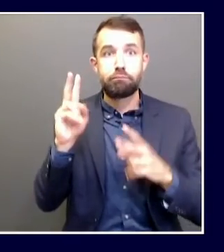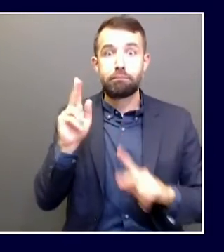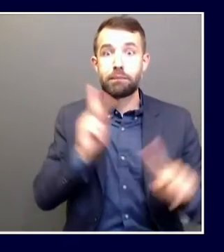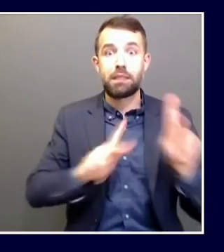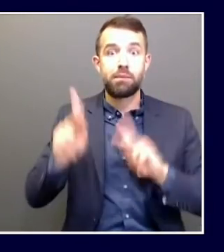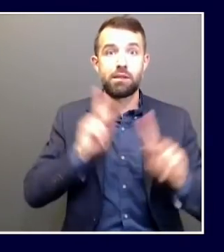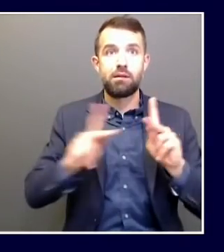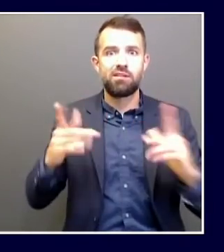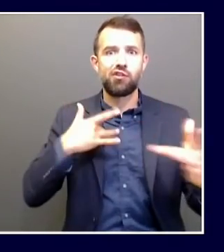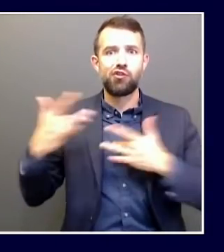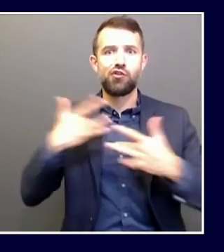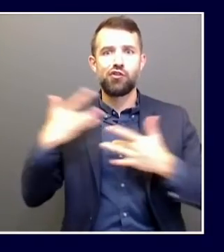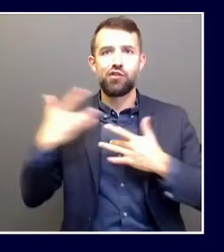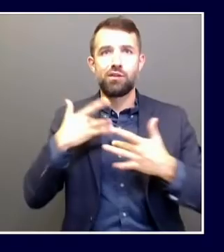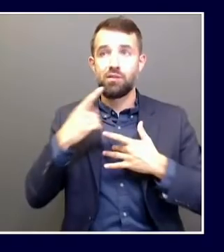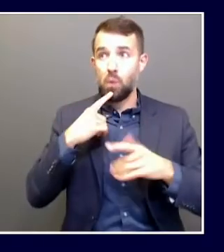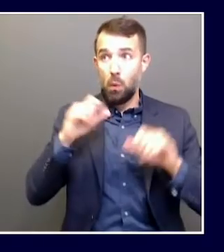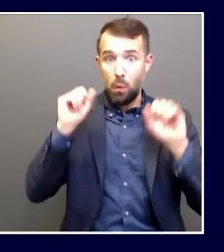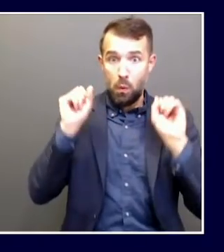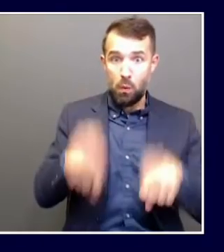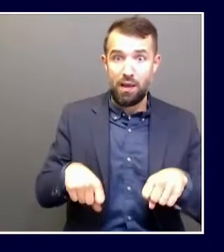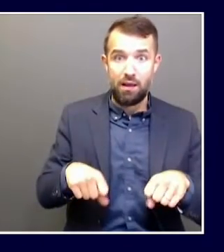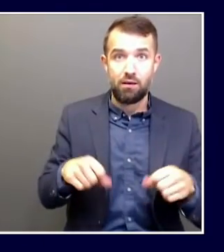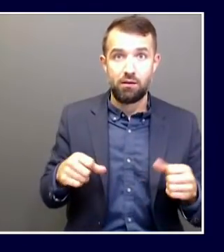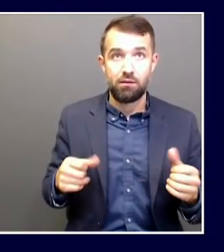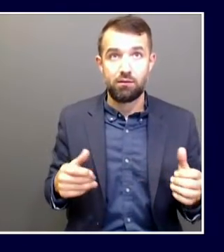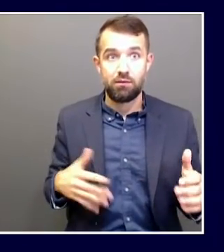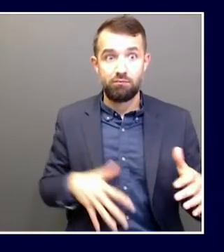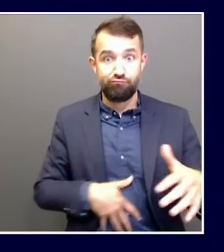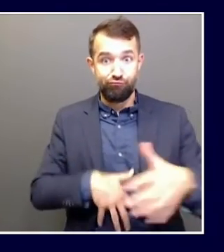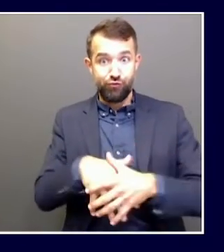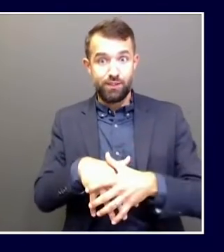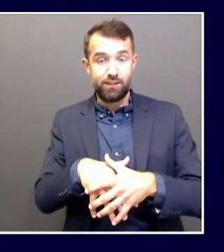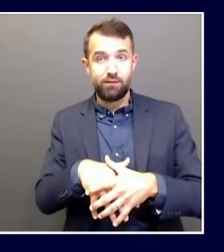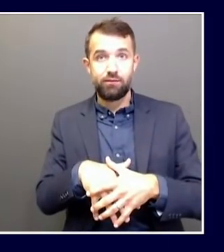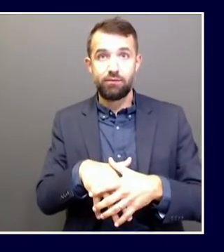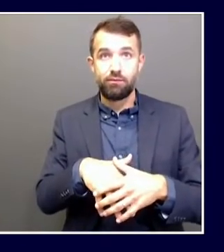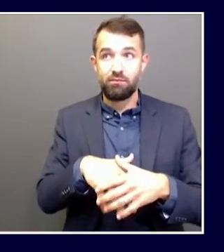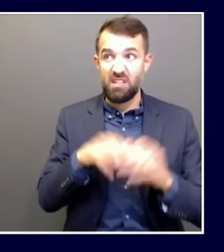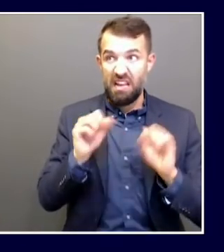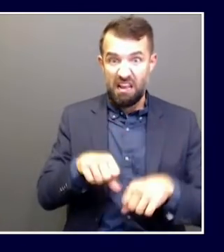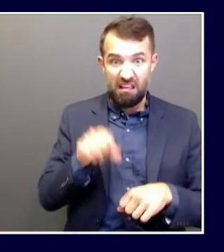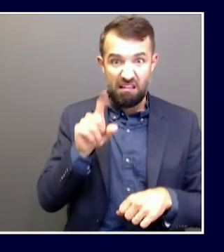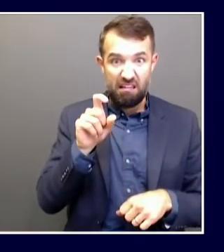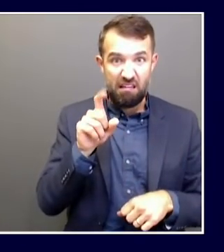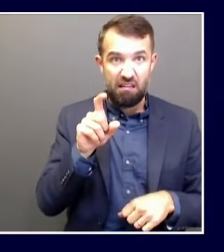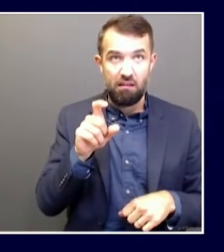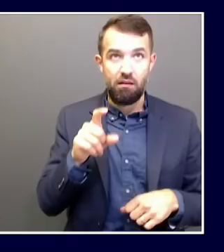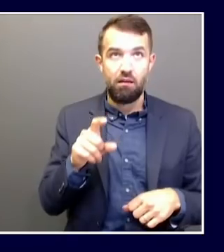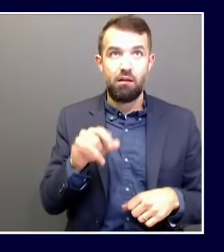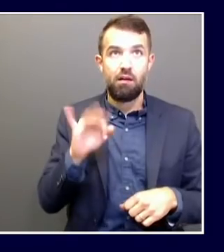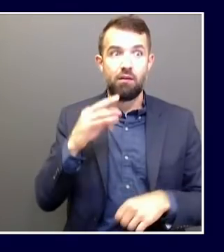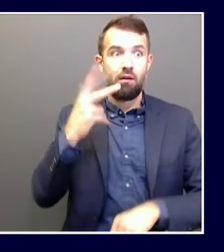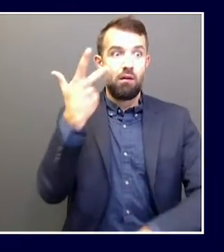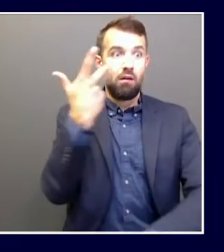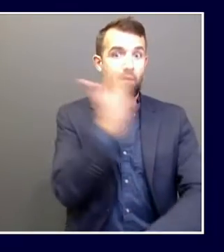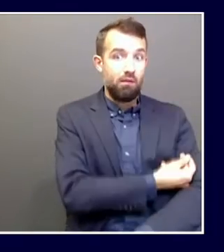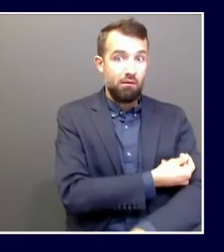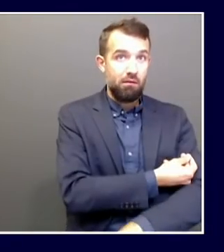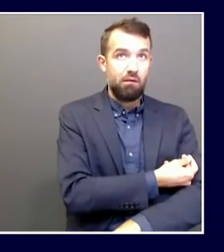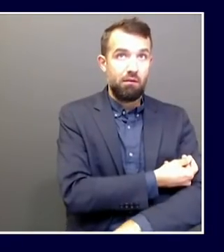who are worried, both men and women, worried that the vaccine may somehow affect their ability to have kids now or in the